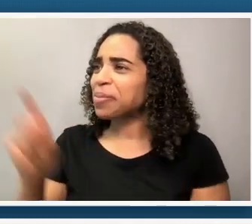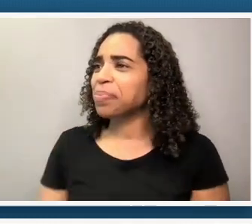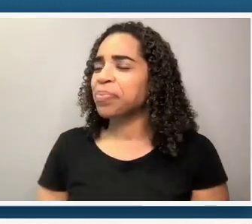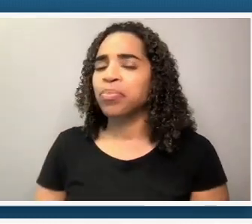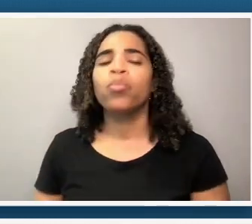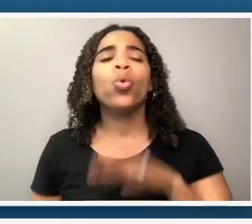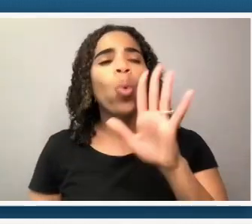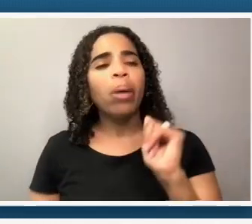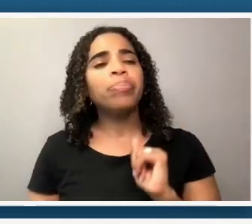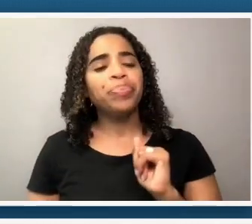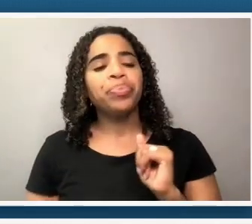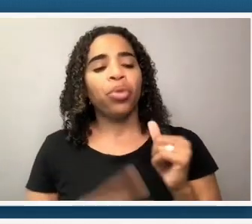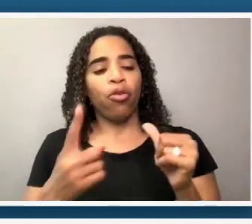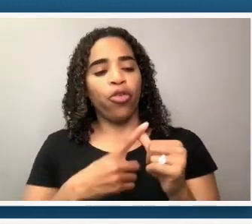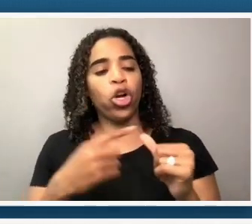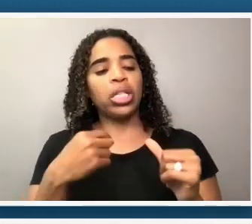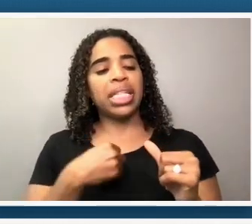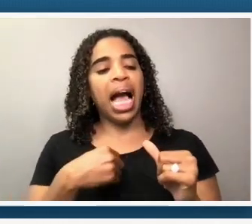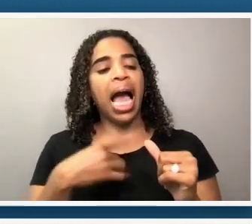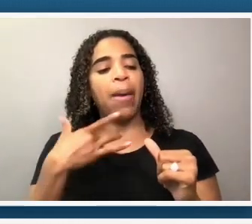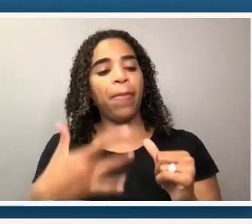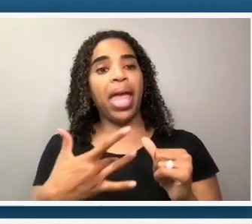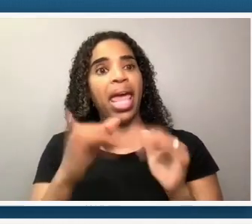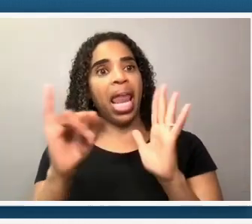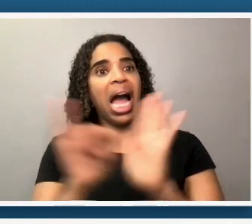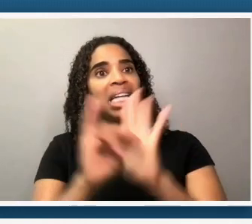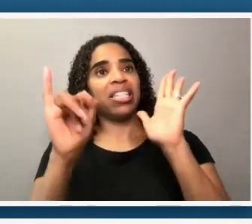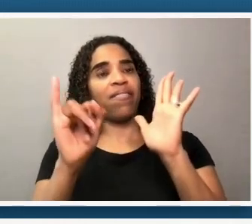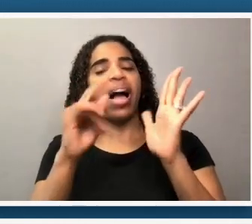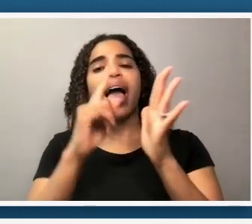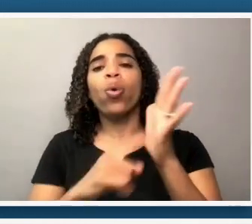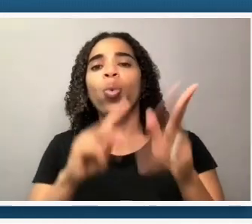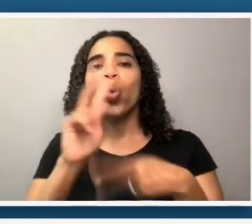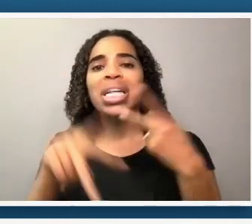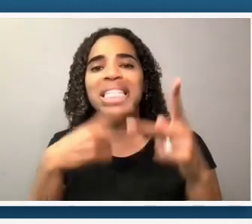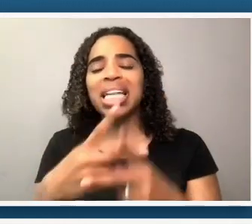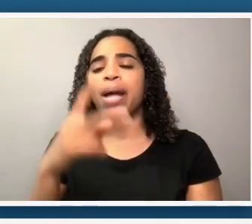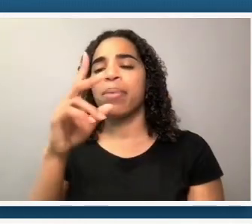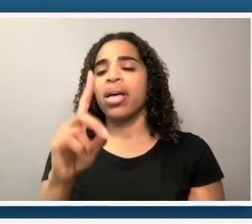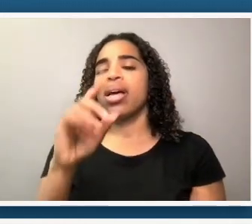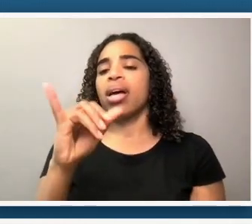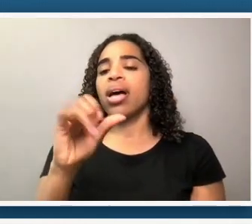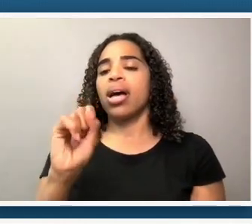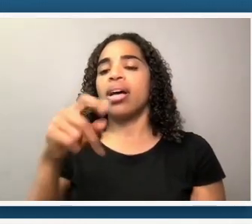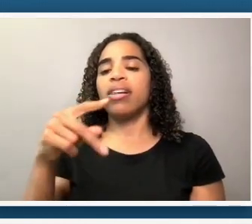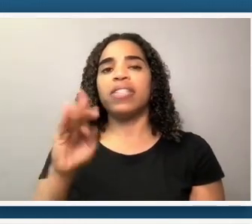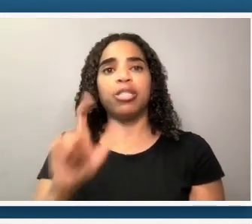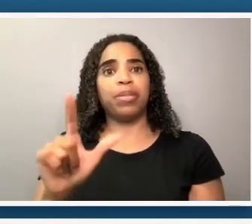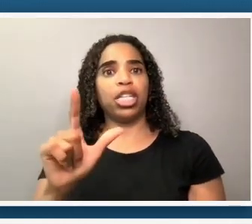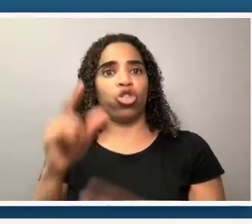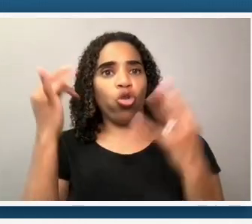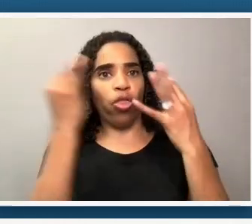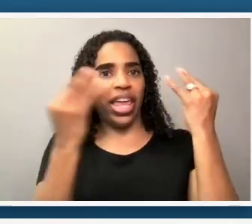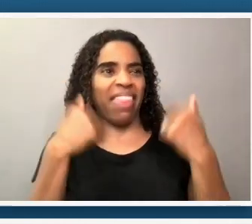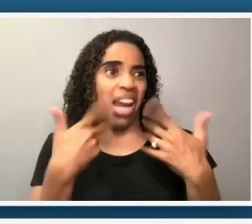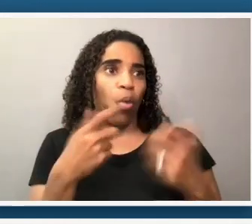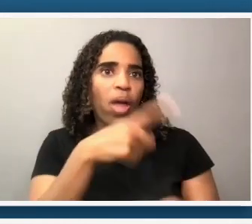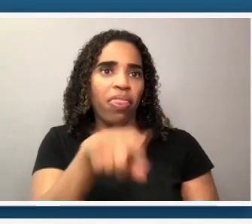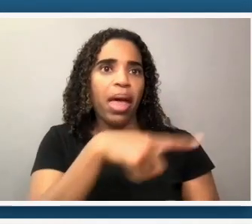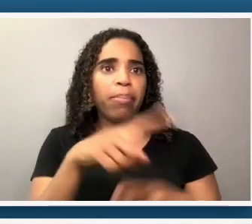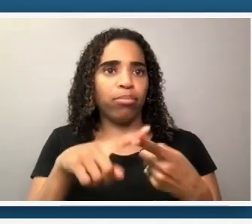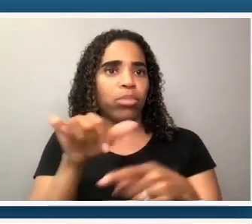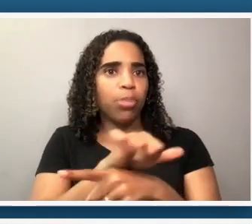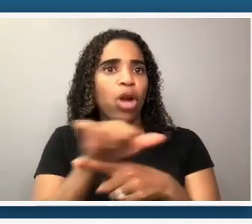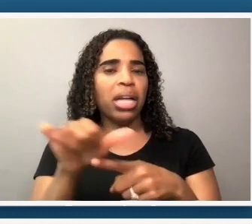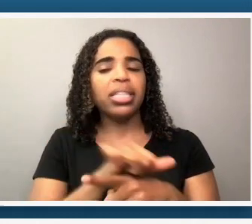I typically like to identify the kind of dispositional thinking that I'd like learners to practice. So in this case, it would have